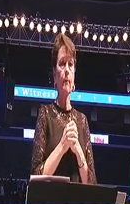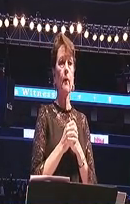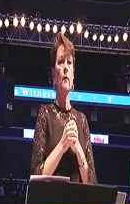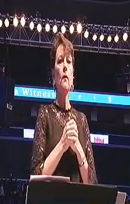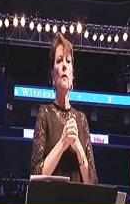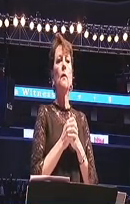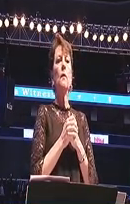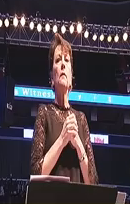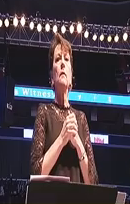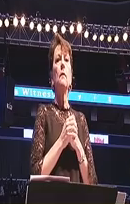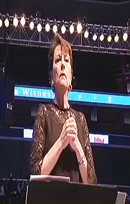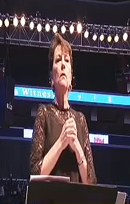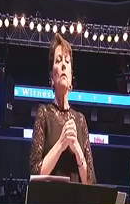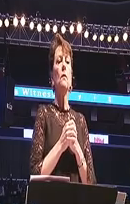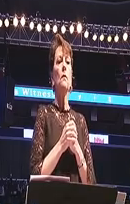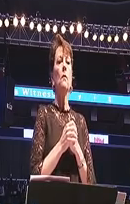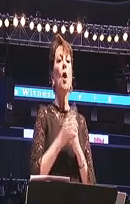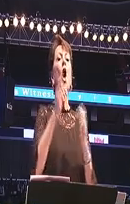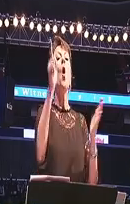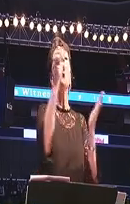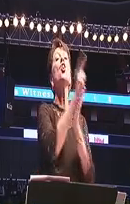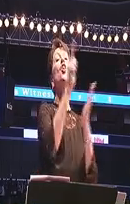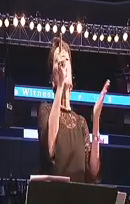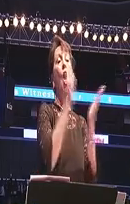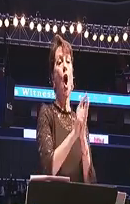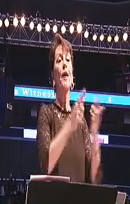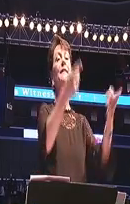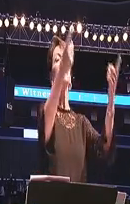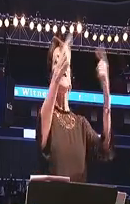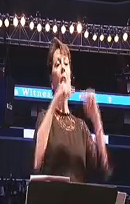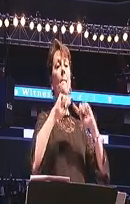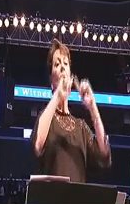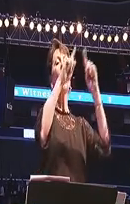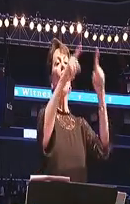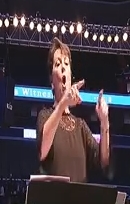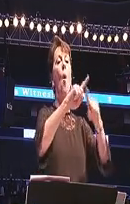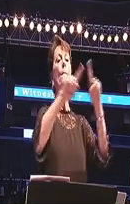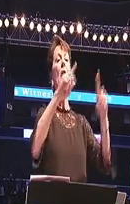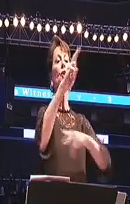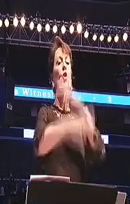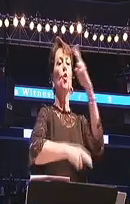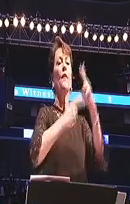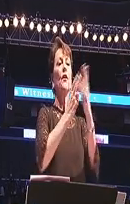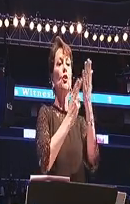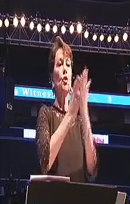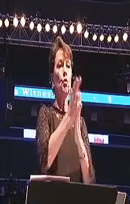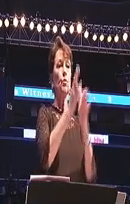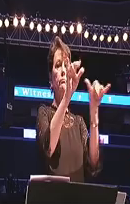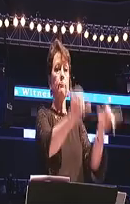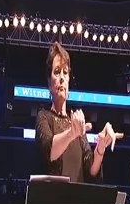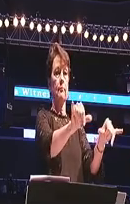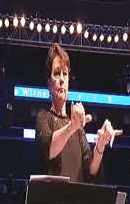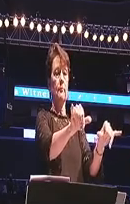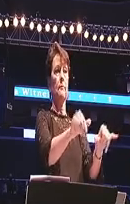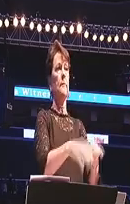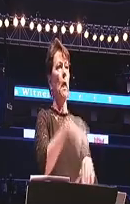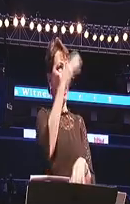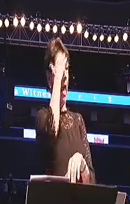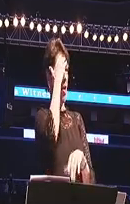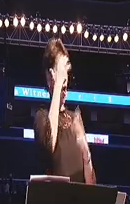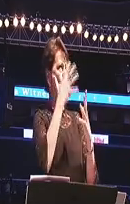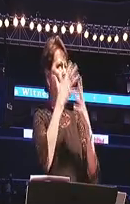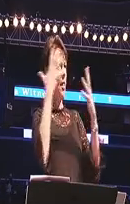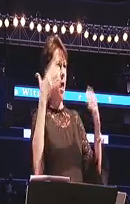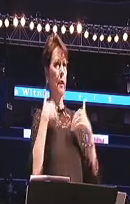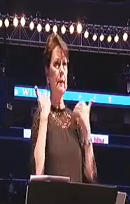So laws come and go, but universal truths remain. And I know that there are a lot of young people